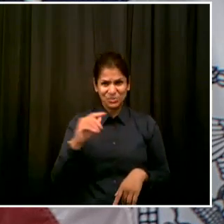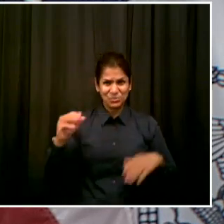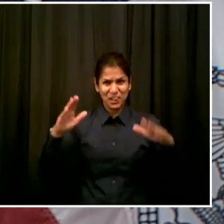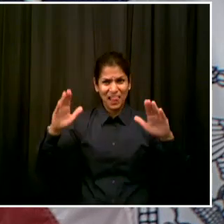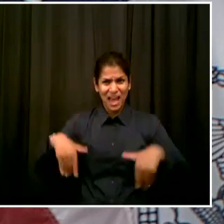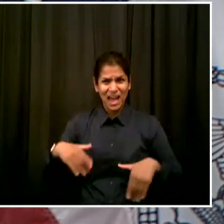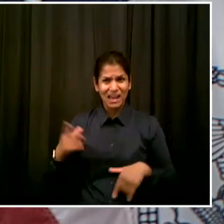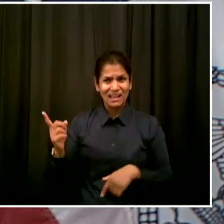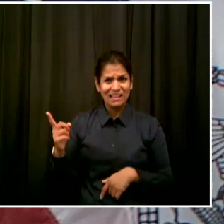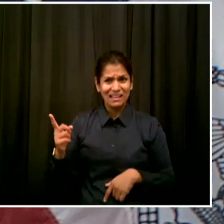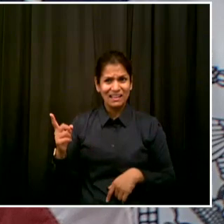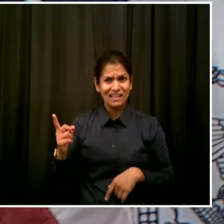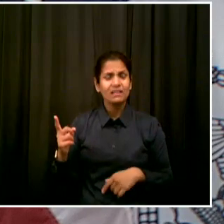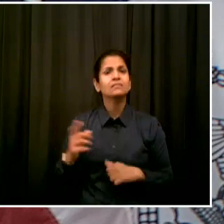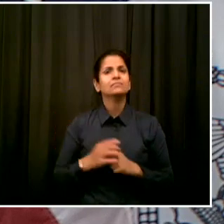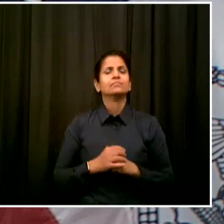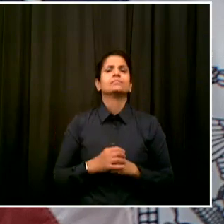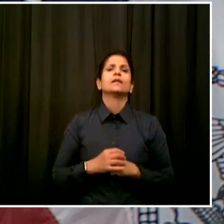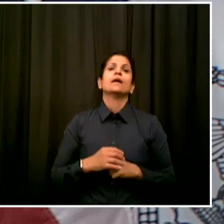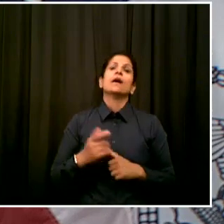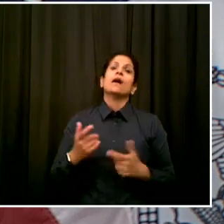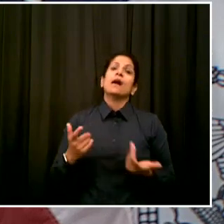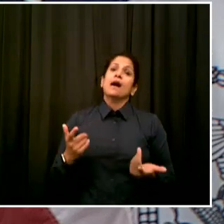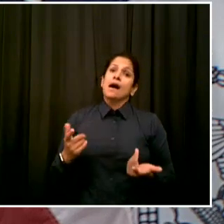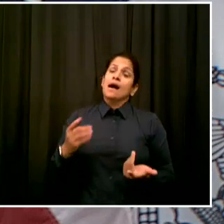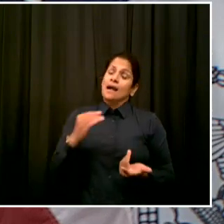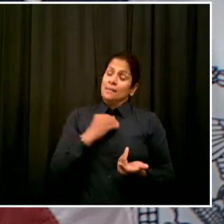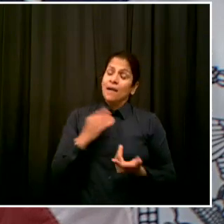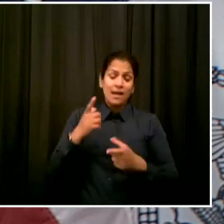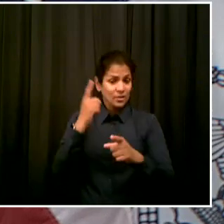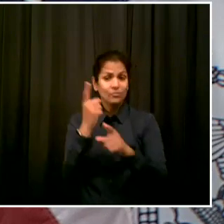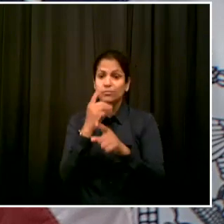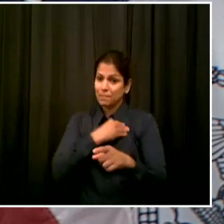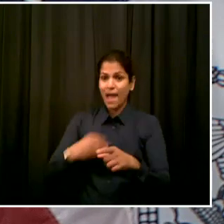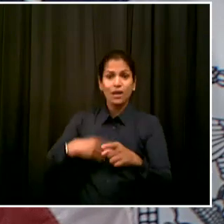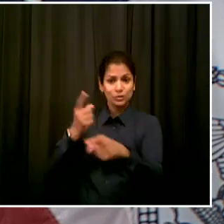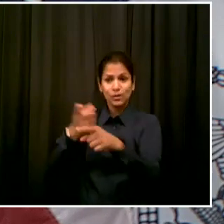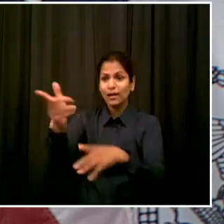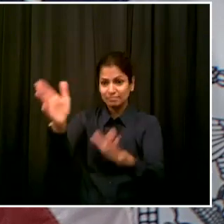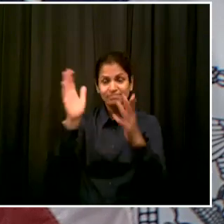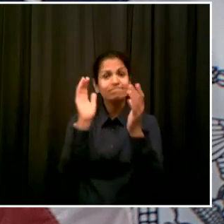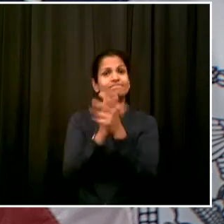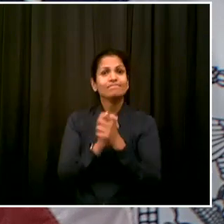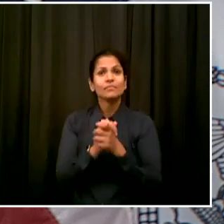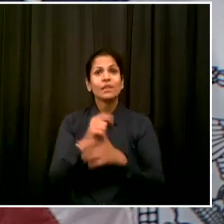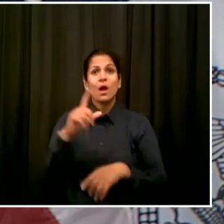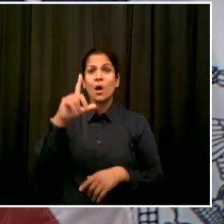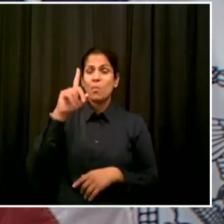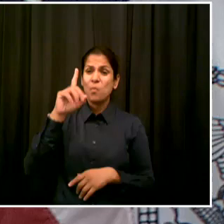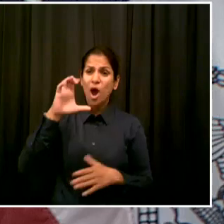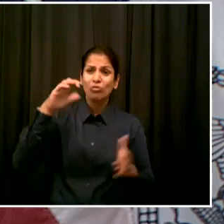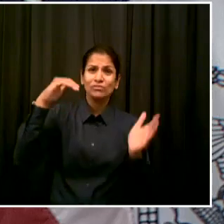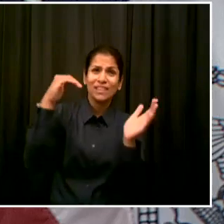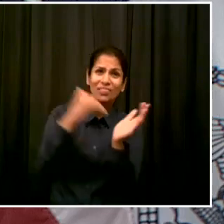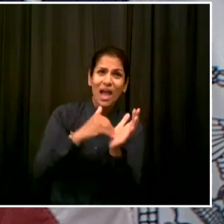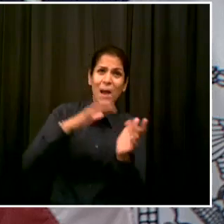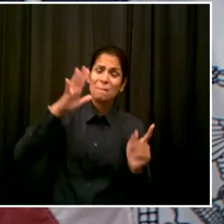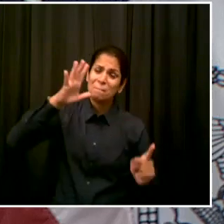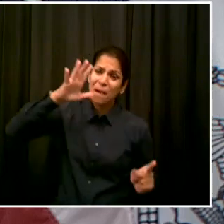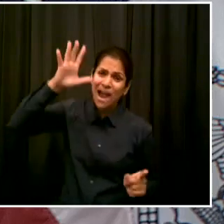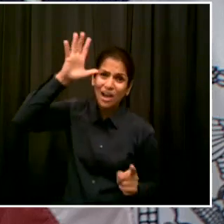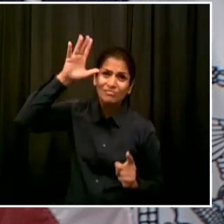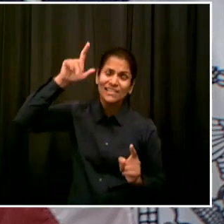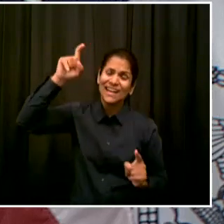open, it's our job to make that happen and do it safely. So we're going and doing the hard work to get